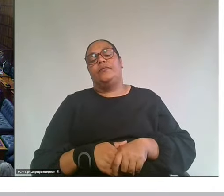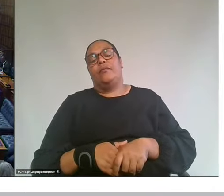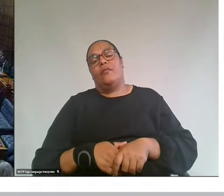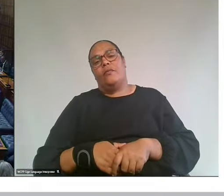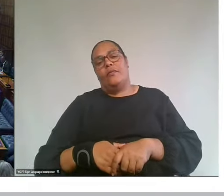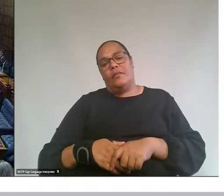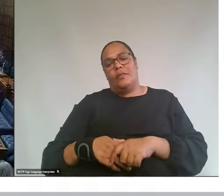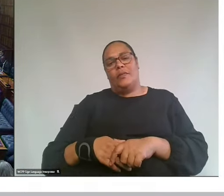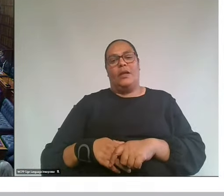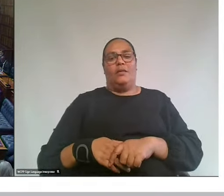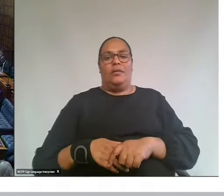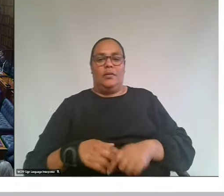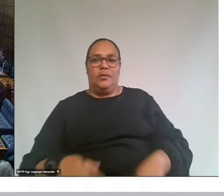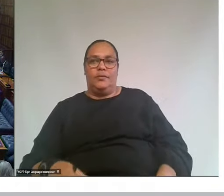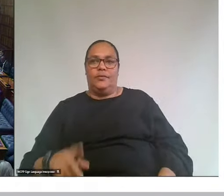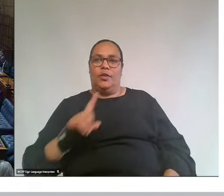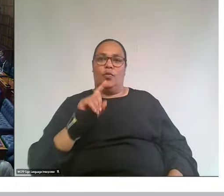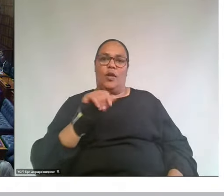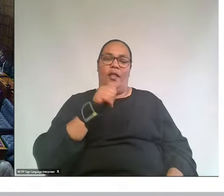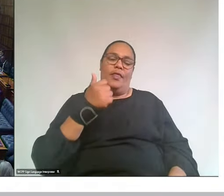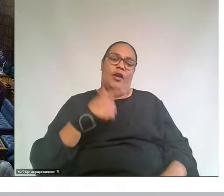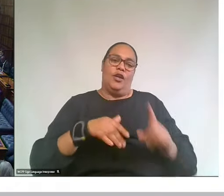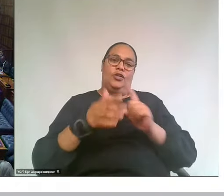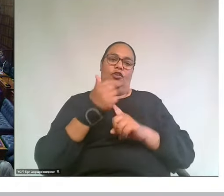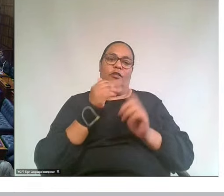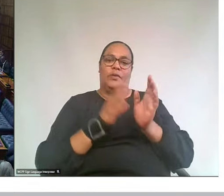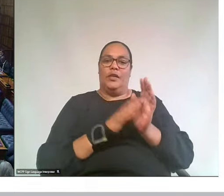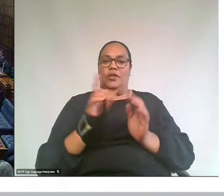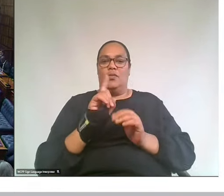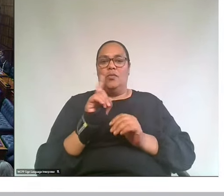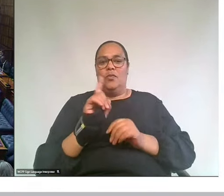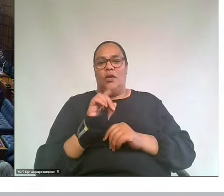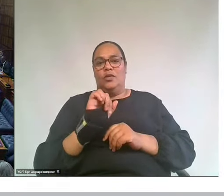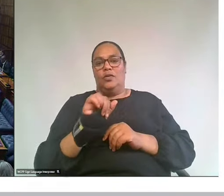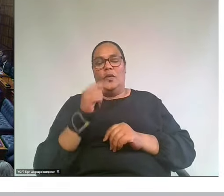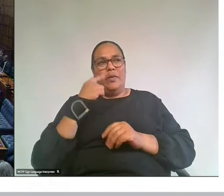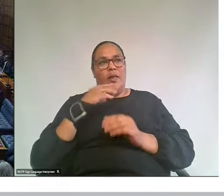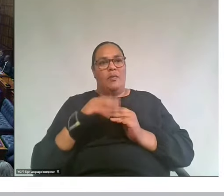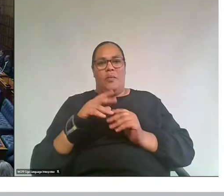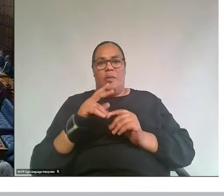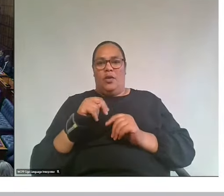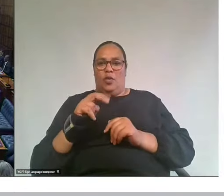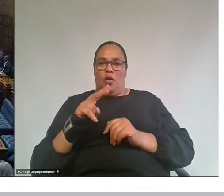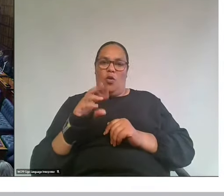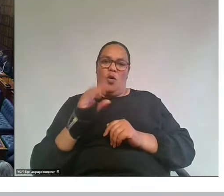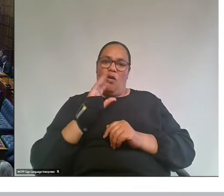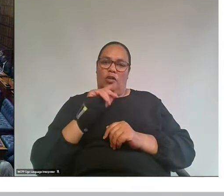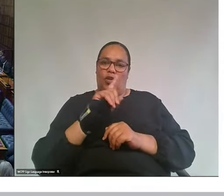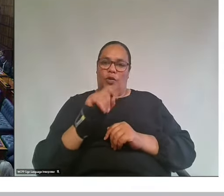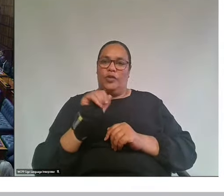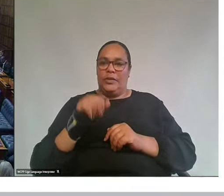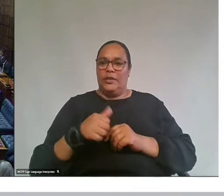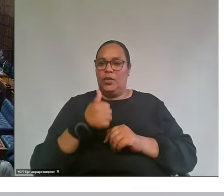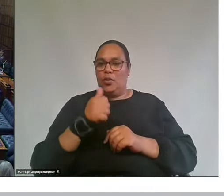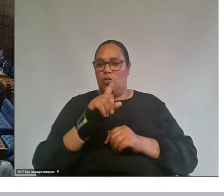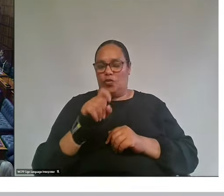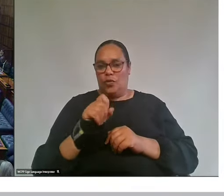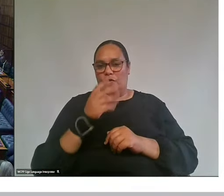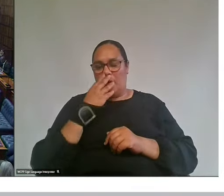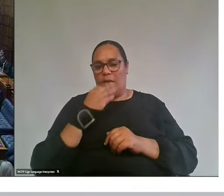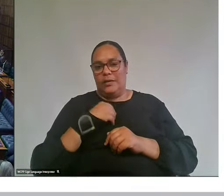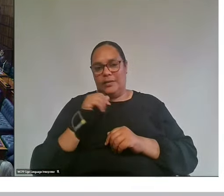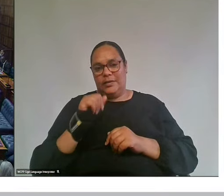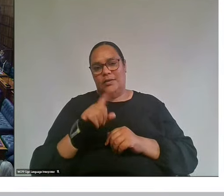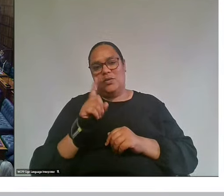was um uh achievement against what I think was member condo asked that question yes very good question